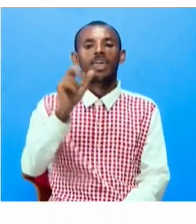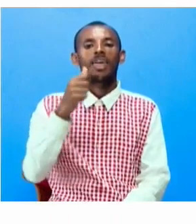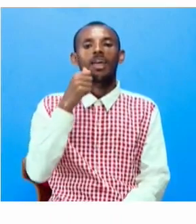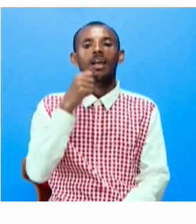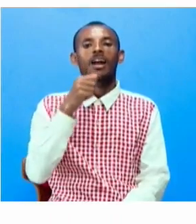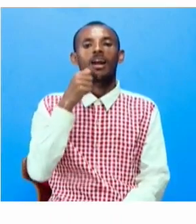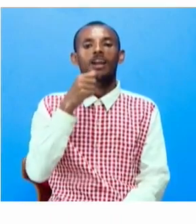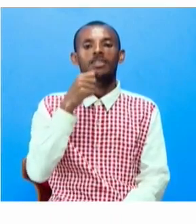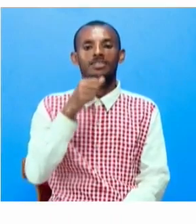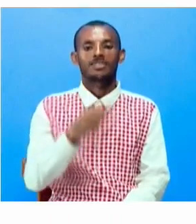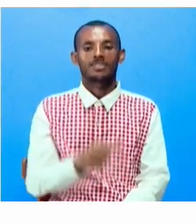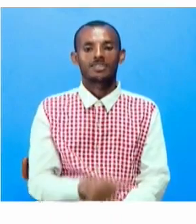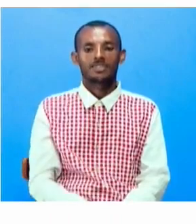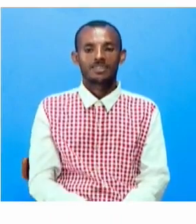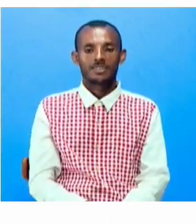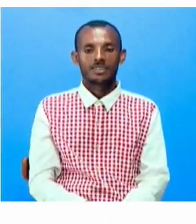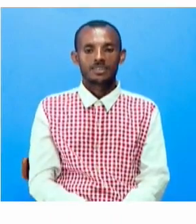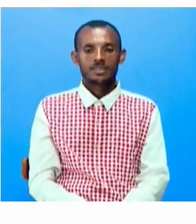girls.